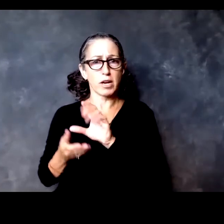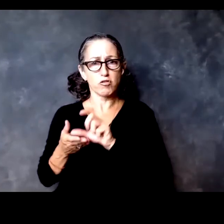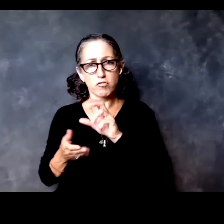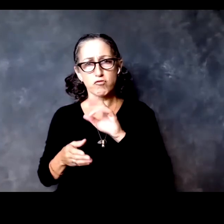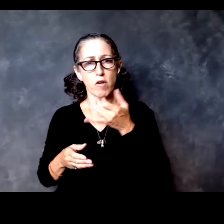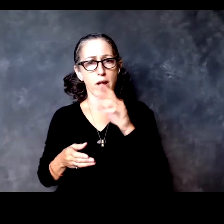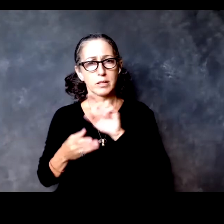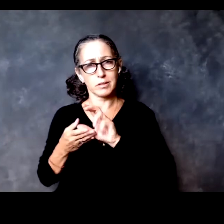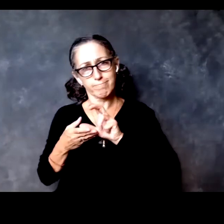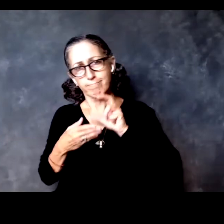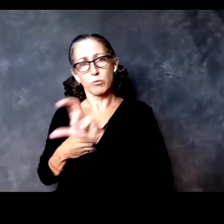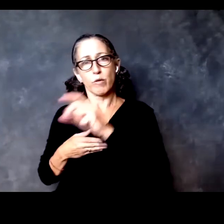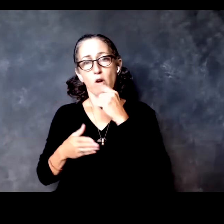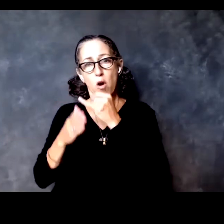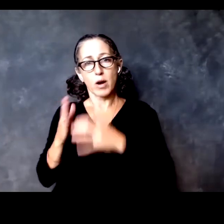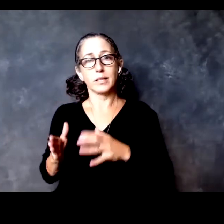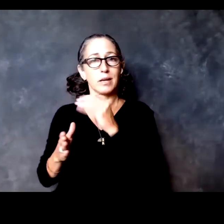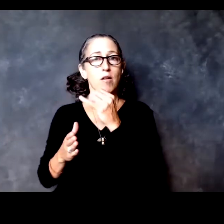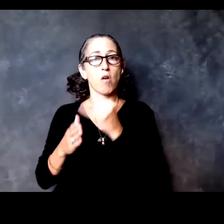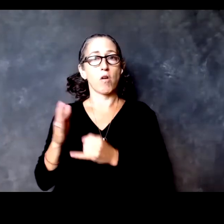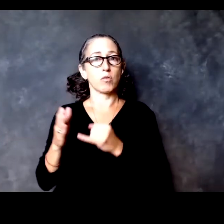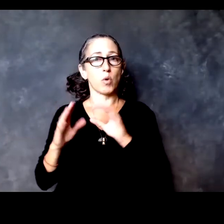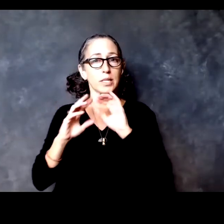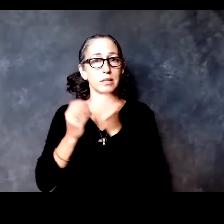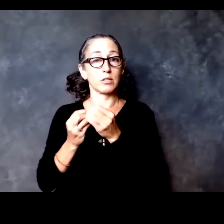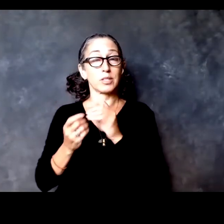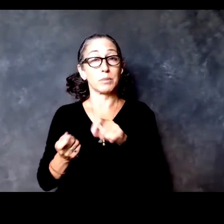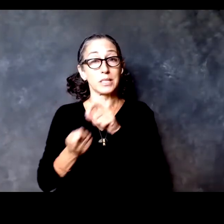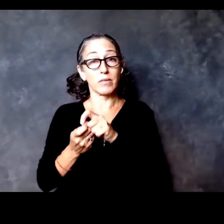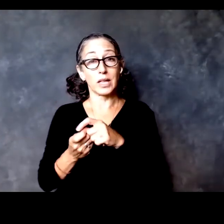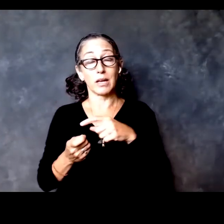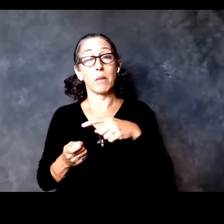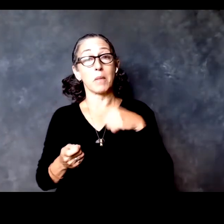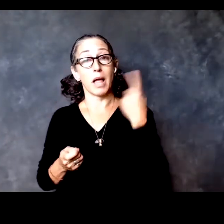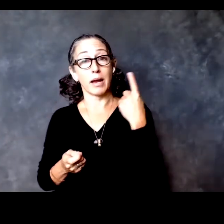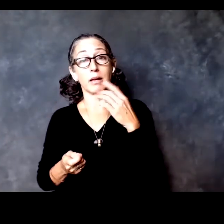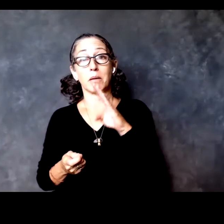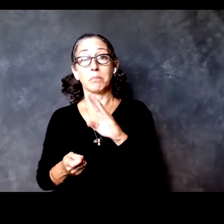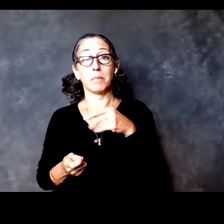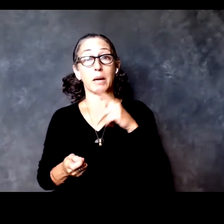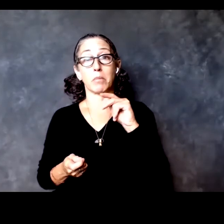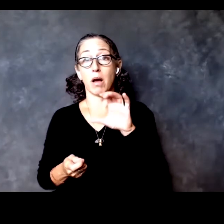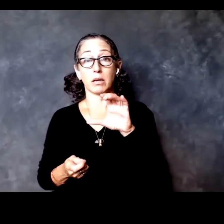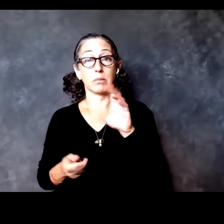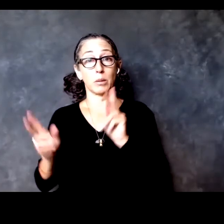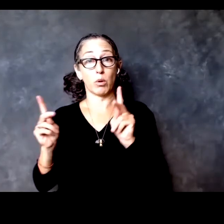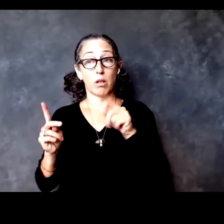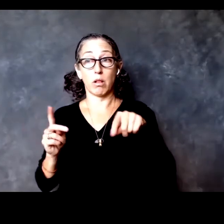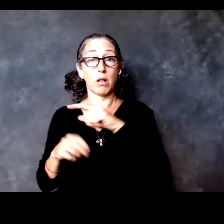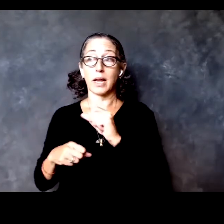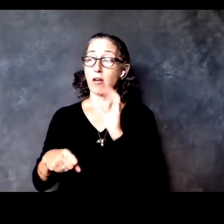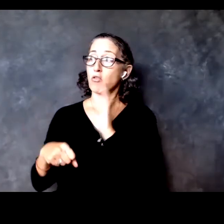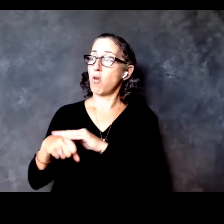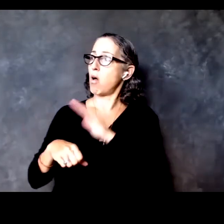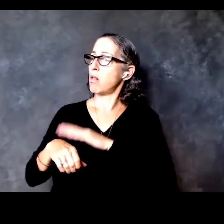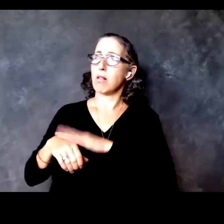organizations, particularly those who are Black, Indigenous, and people of color, BIPOC, to call for them to finally